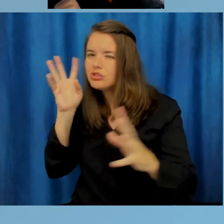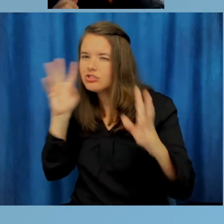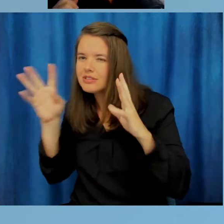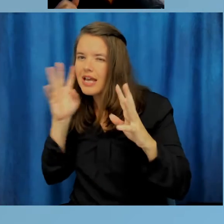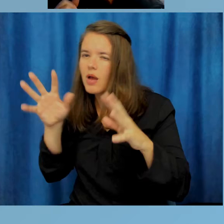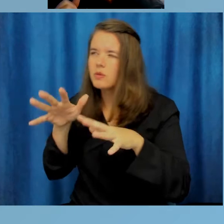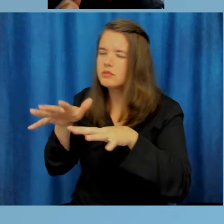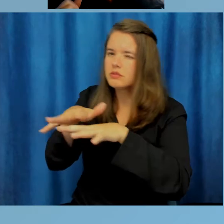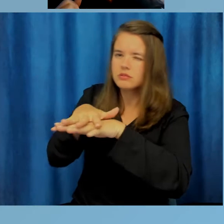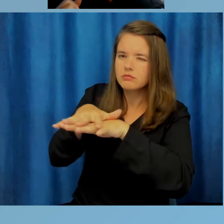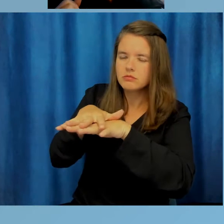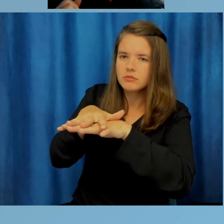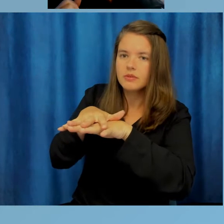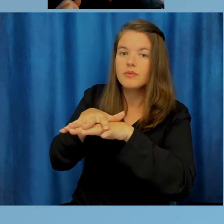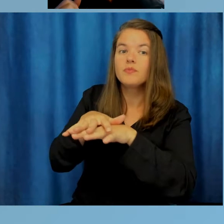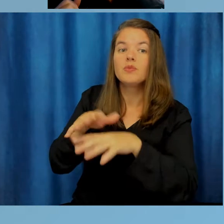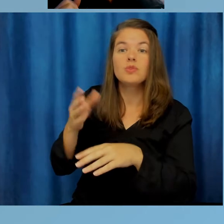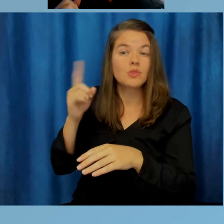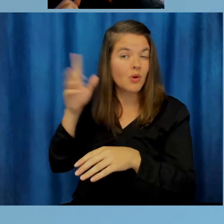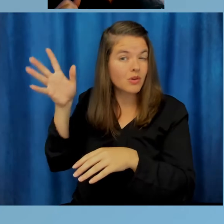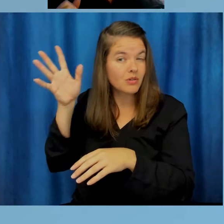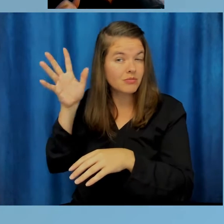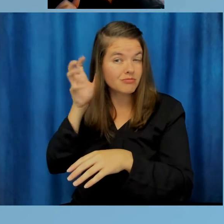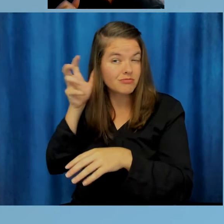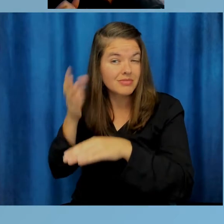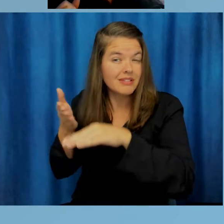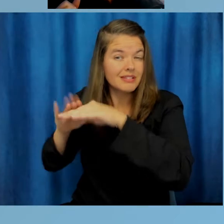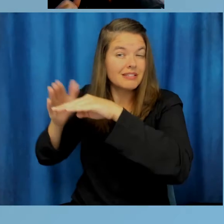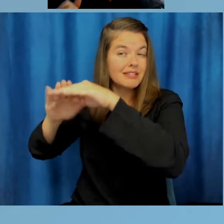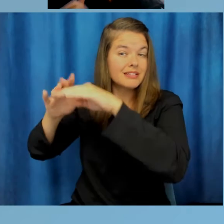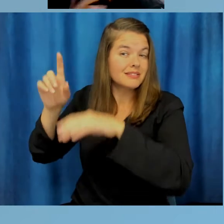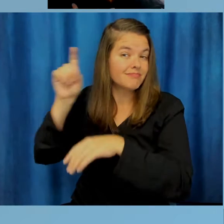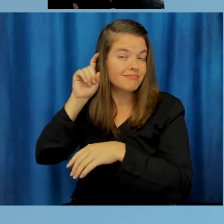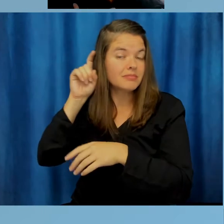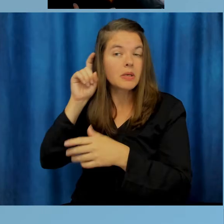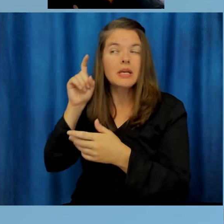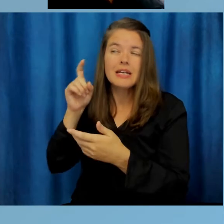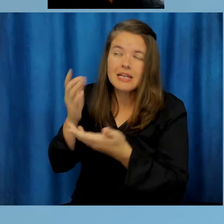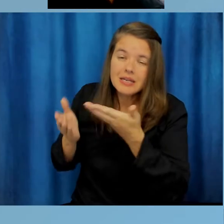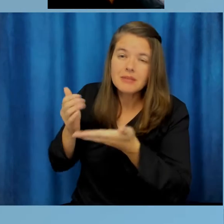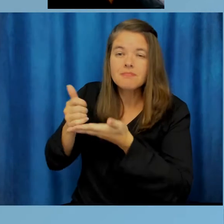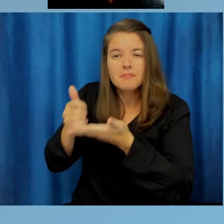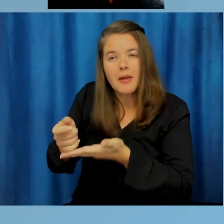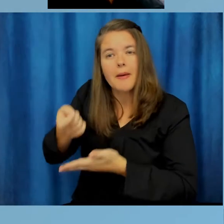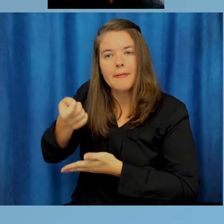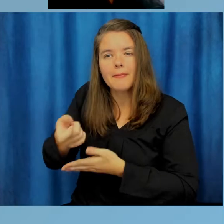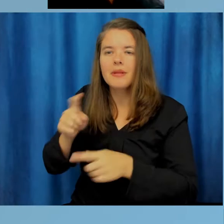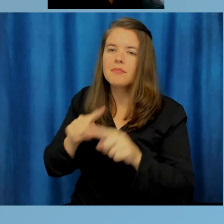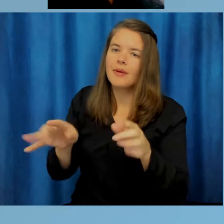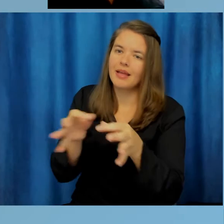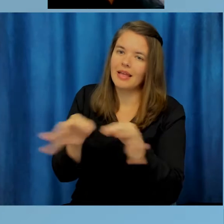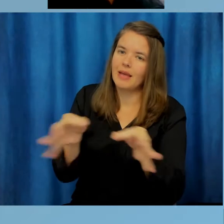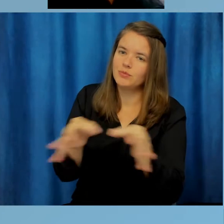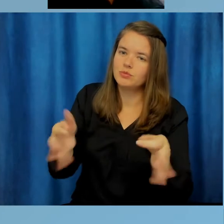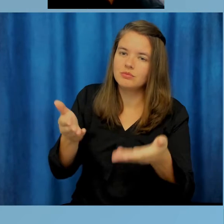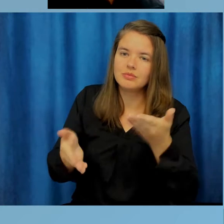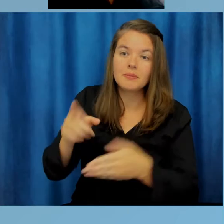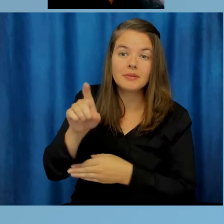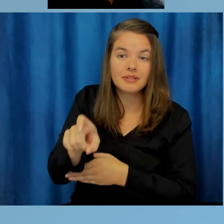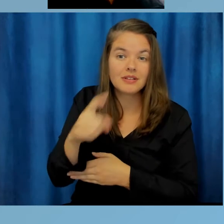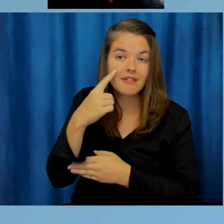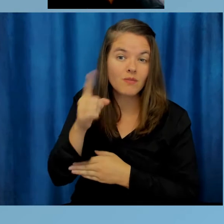and speech sounds. So amplification can help a bit, but captioning might be necessary for those types